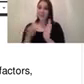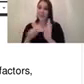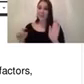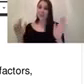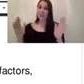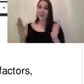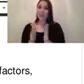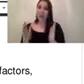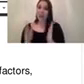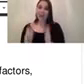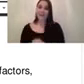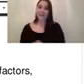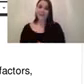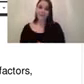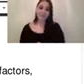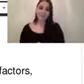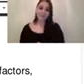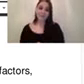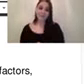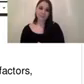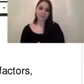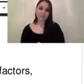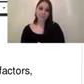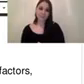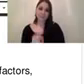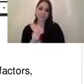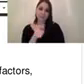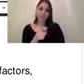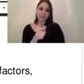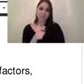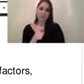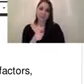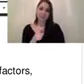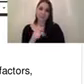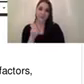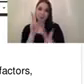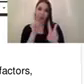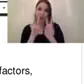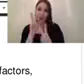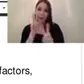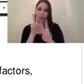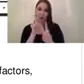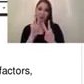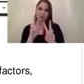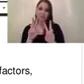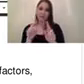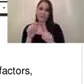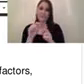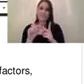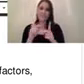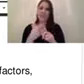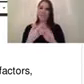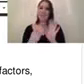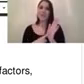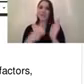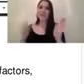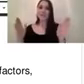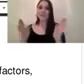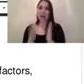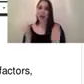So look at the pixel size on the sensor's datasheet and multiply it by the calculated resolution. So once you have